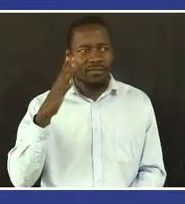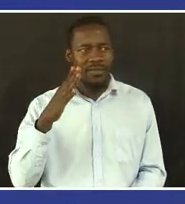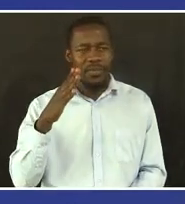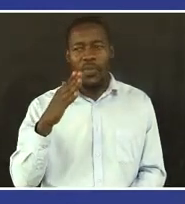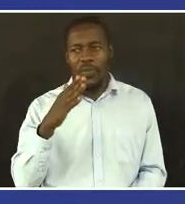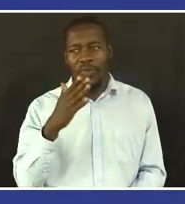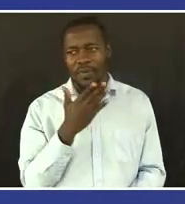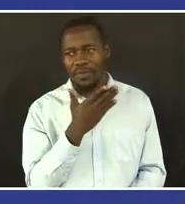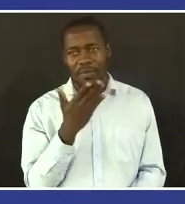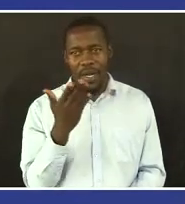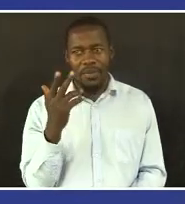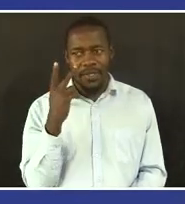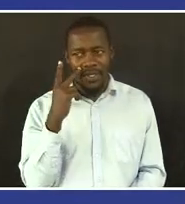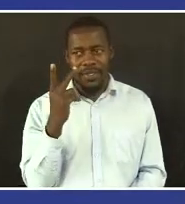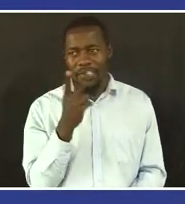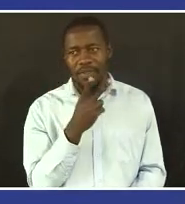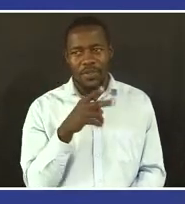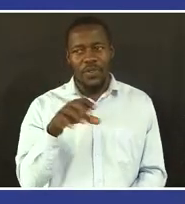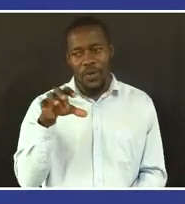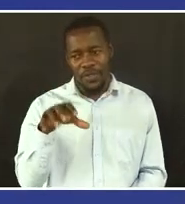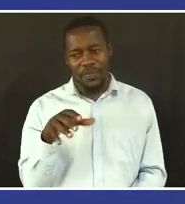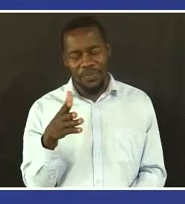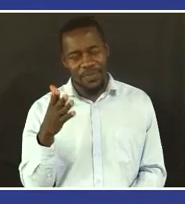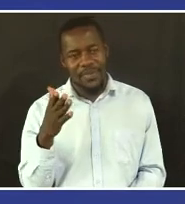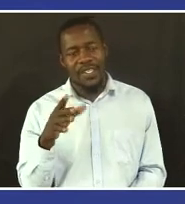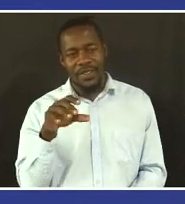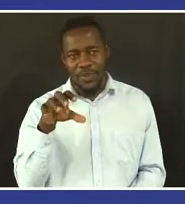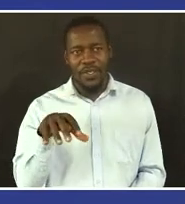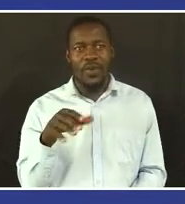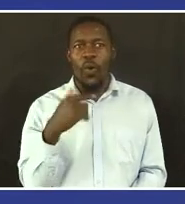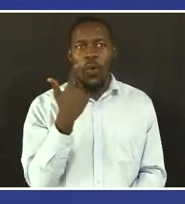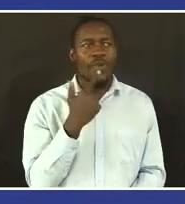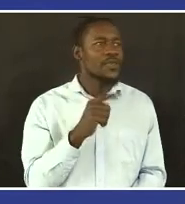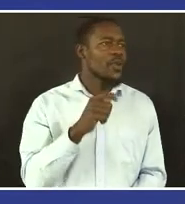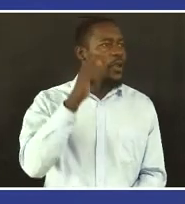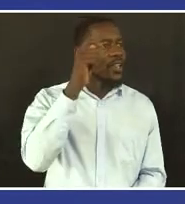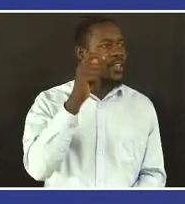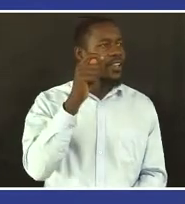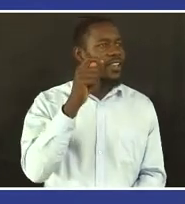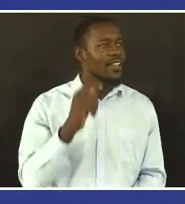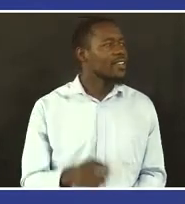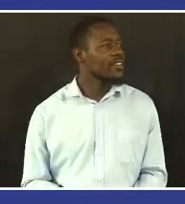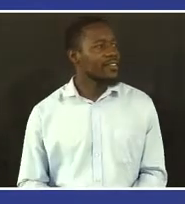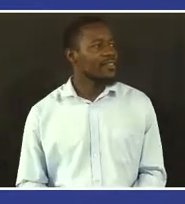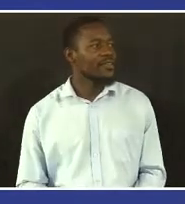short ones like Jeff have put up their hands. How many of you are tall?